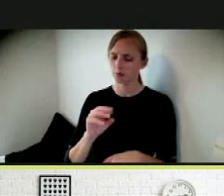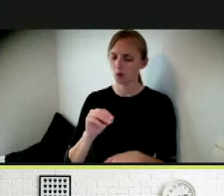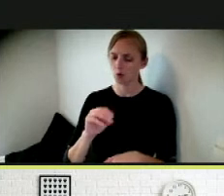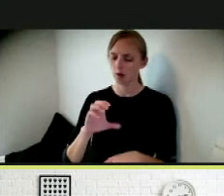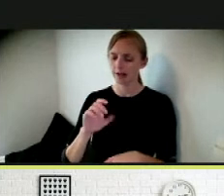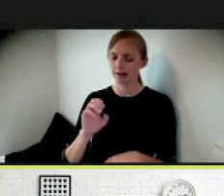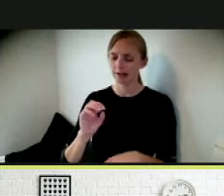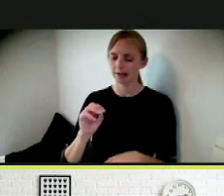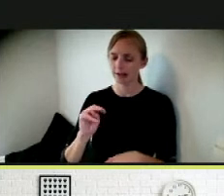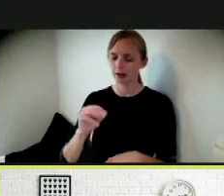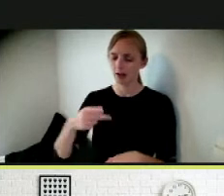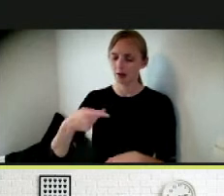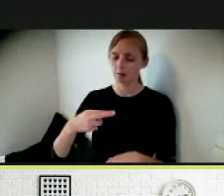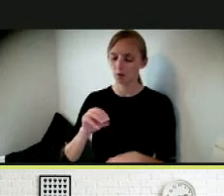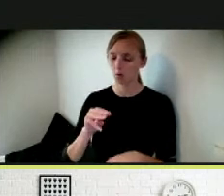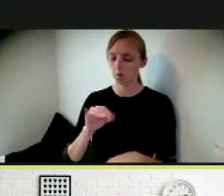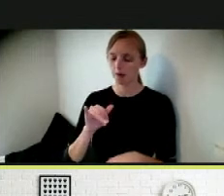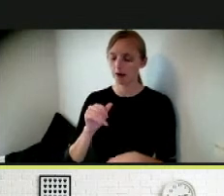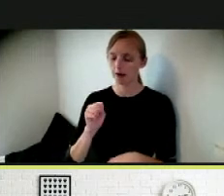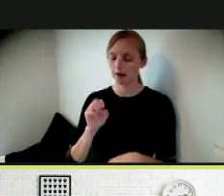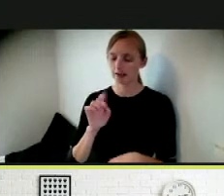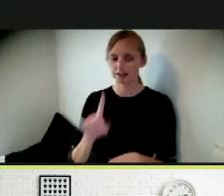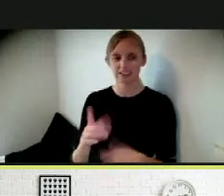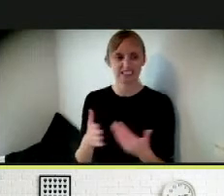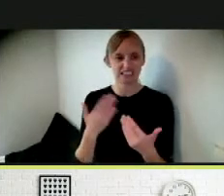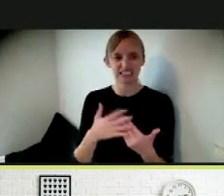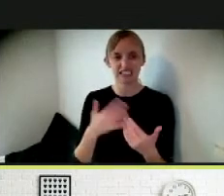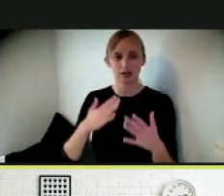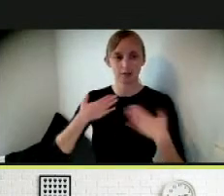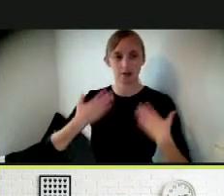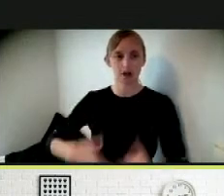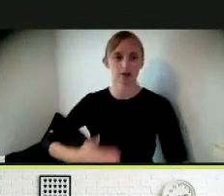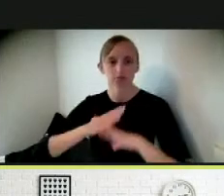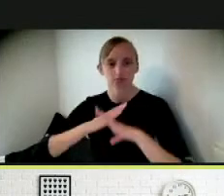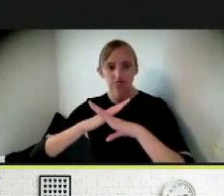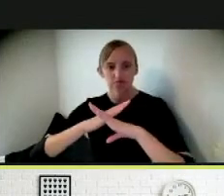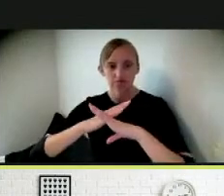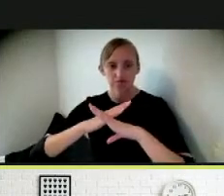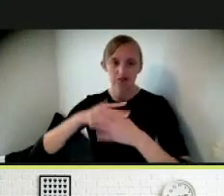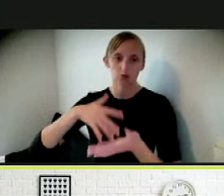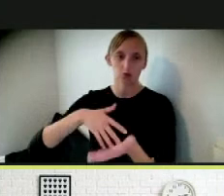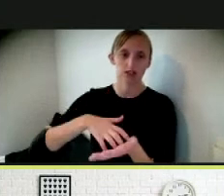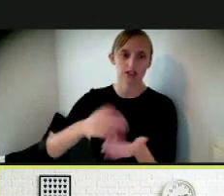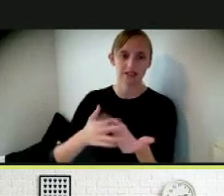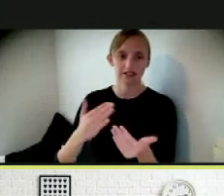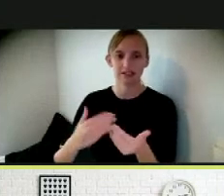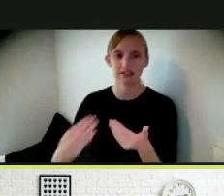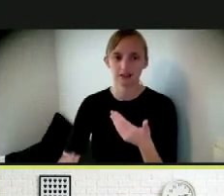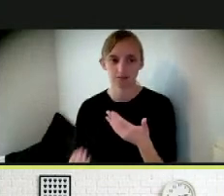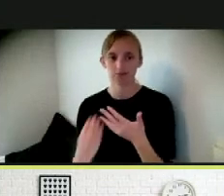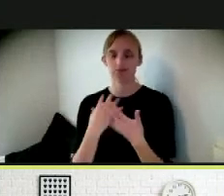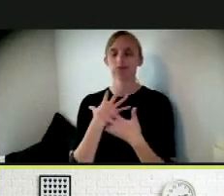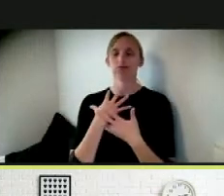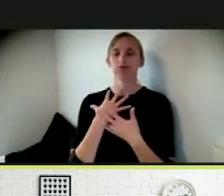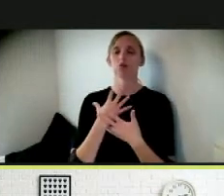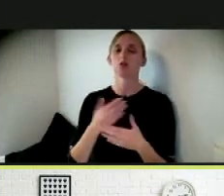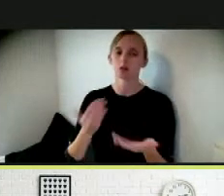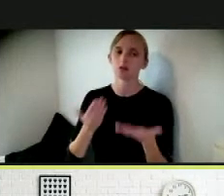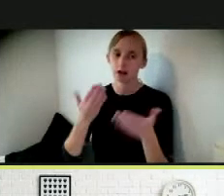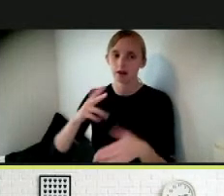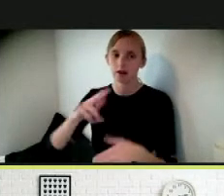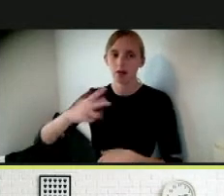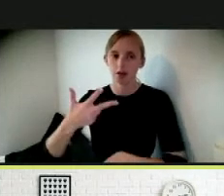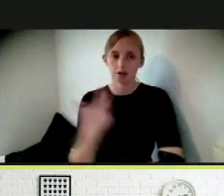suggested that you do get a third dose 28 days after that second dose of your